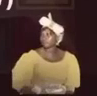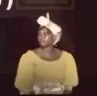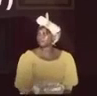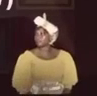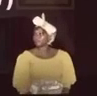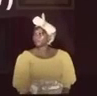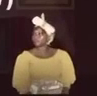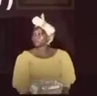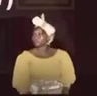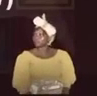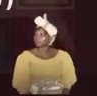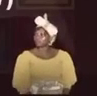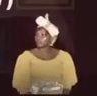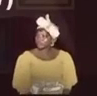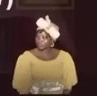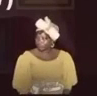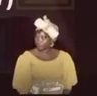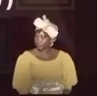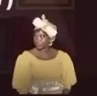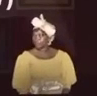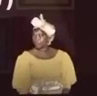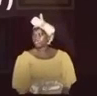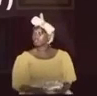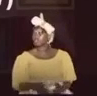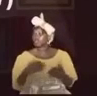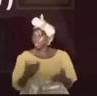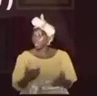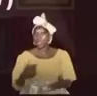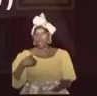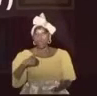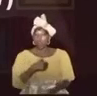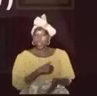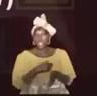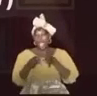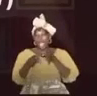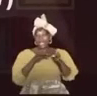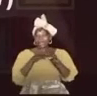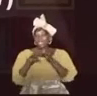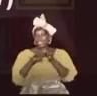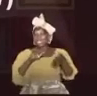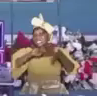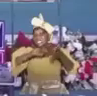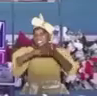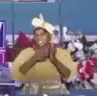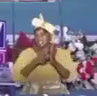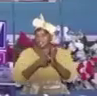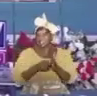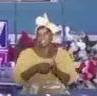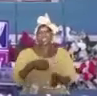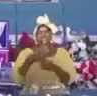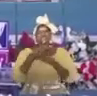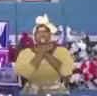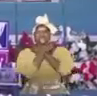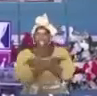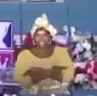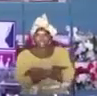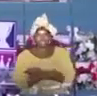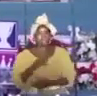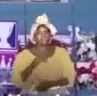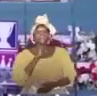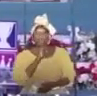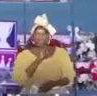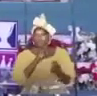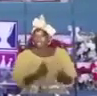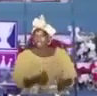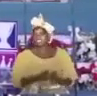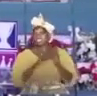He's spiritually minded. We're discussing the keys now, because rest roundabout is not a gift. Jesus